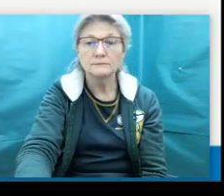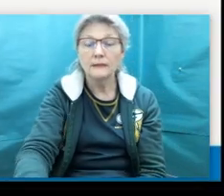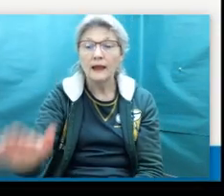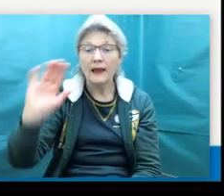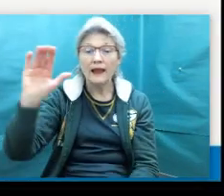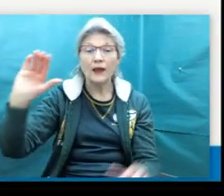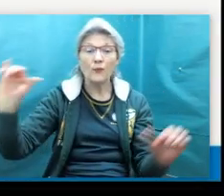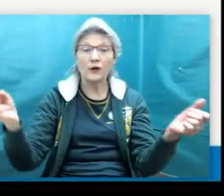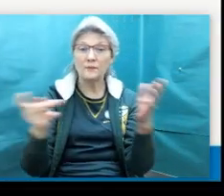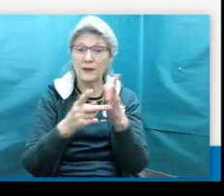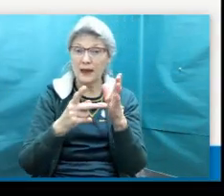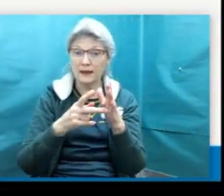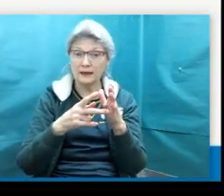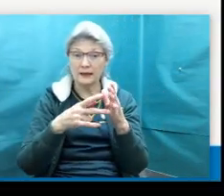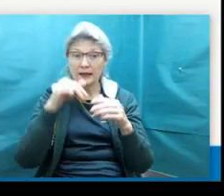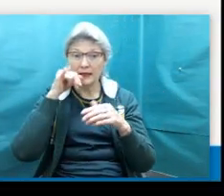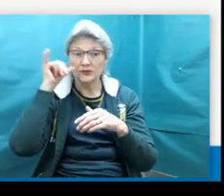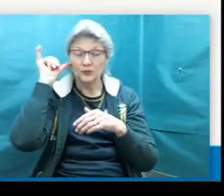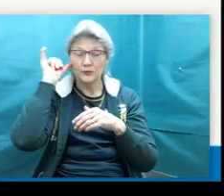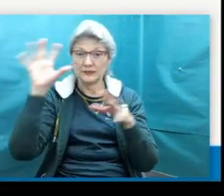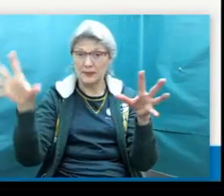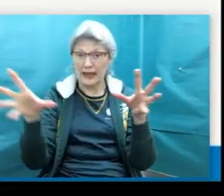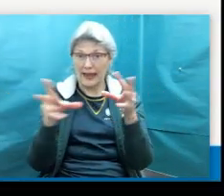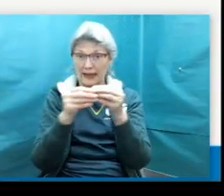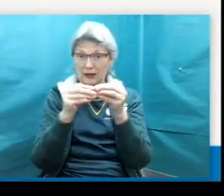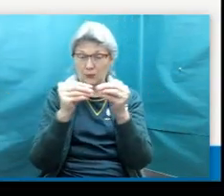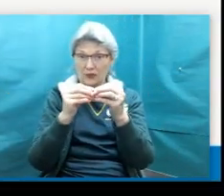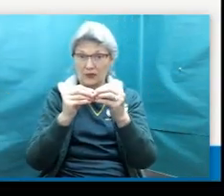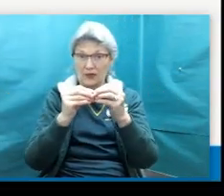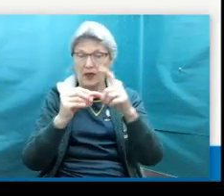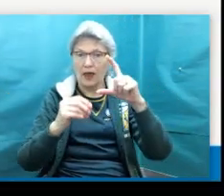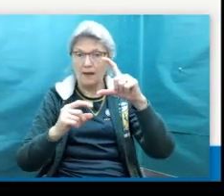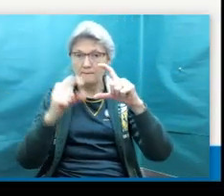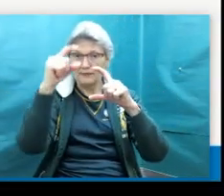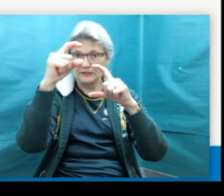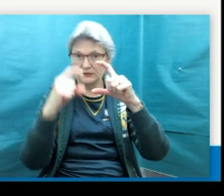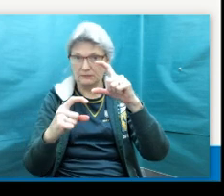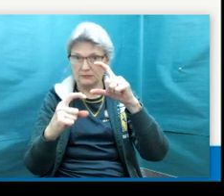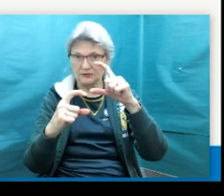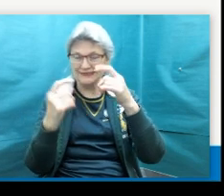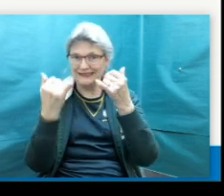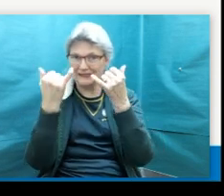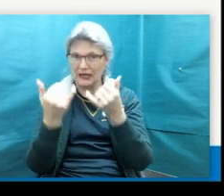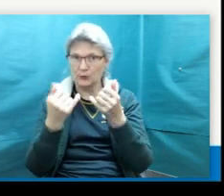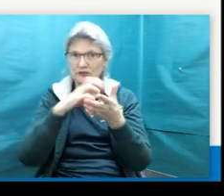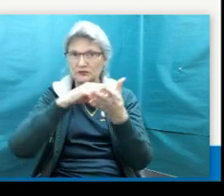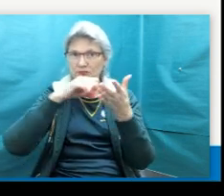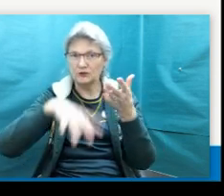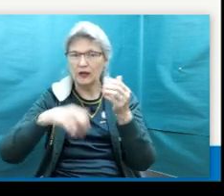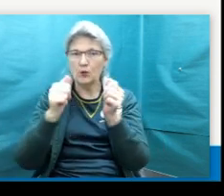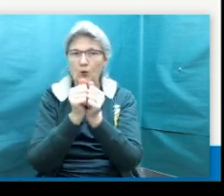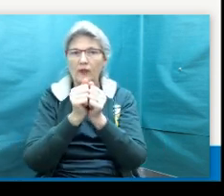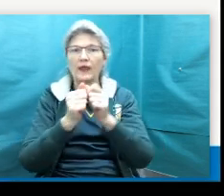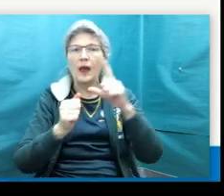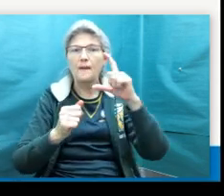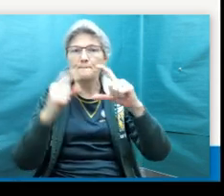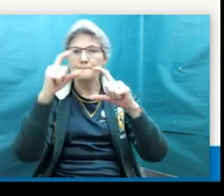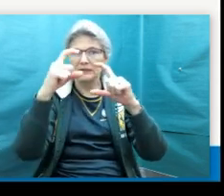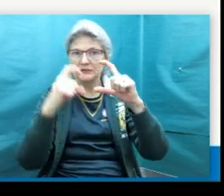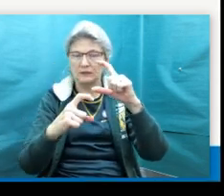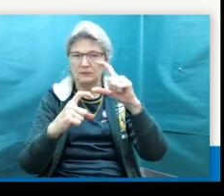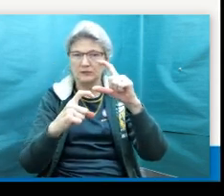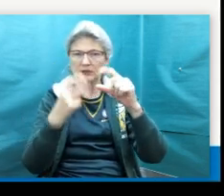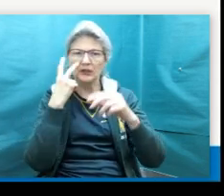Yesterday we did some adding with mixed numbers. Today we're going to subtract with mixed numbers. Let's take a look at our problem. Alejandro